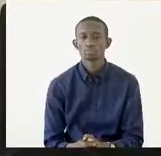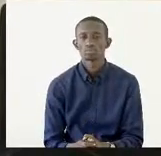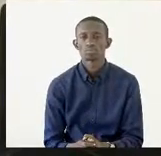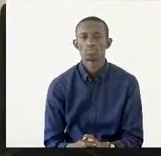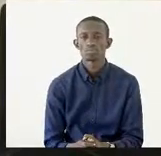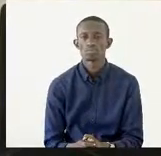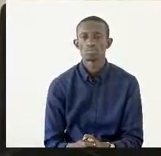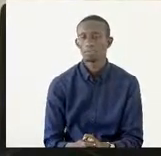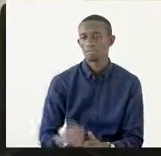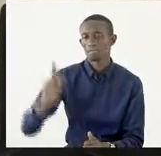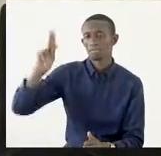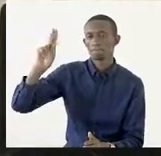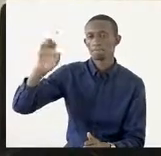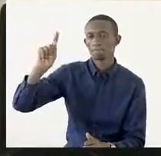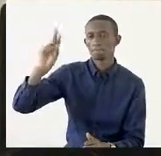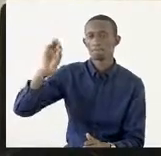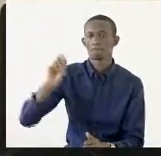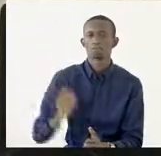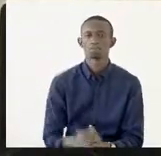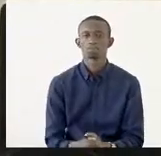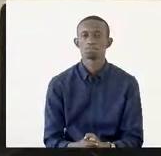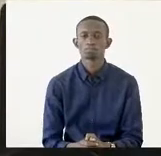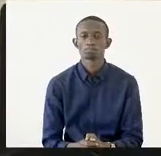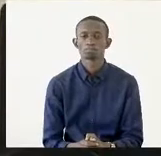aliphatic ketones